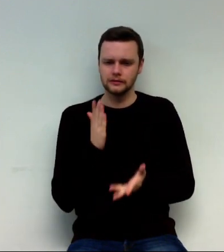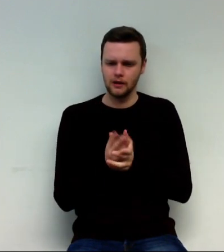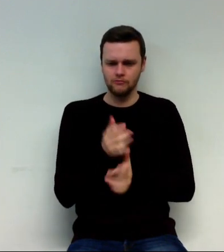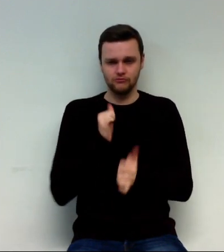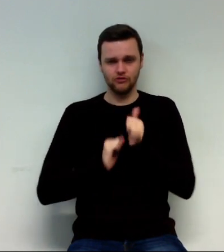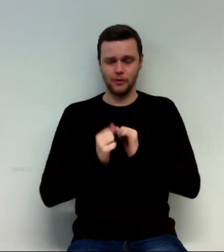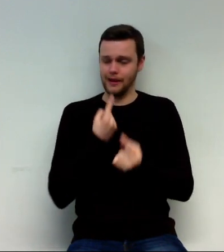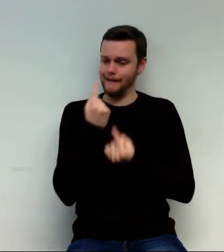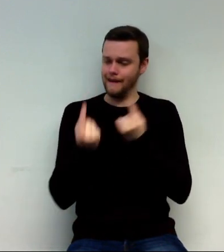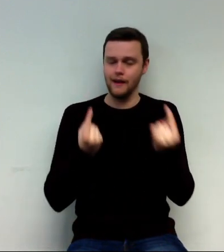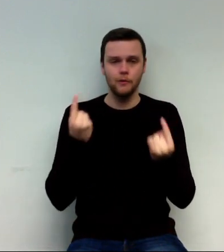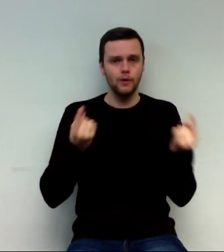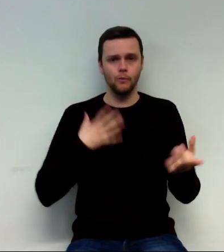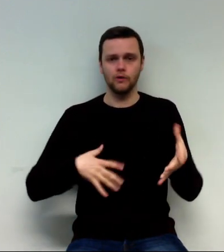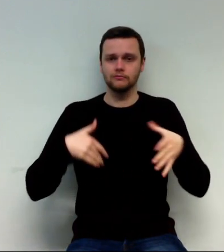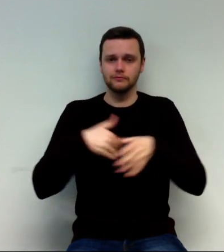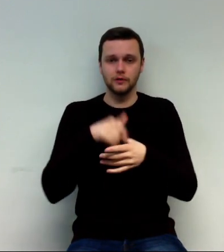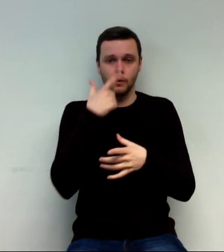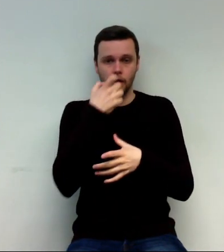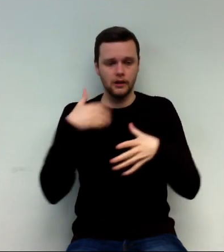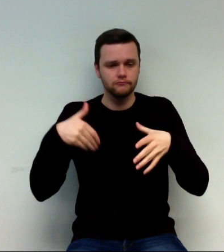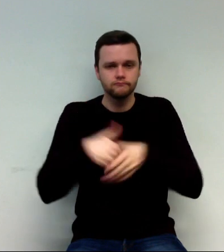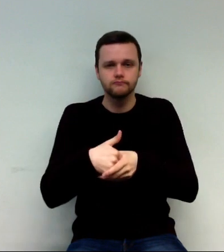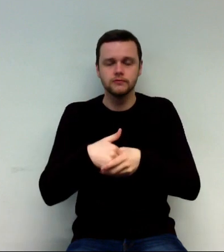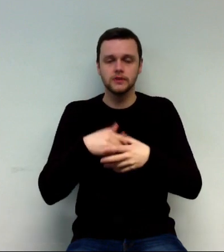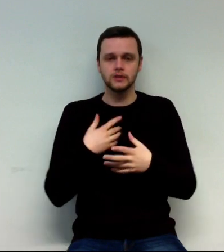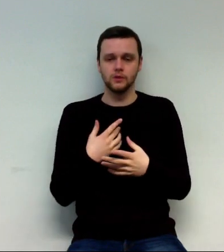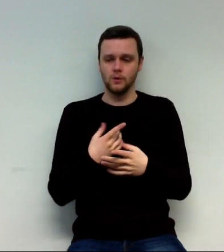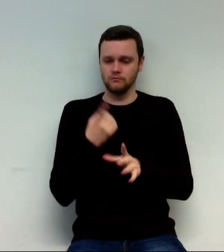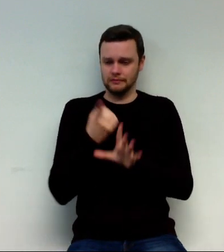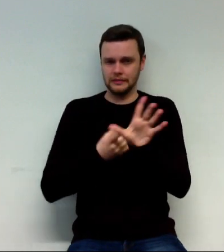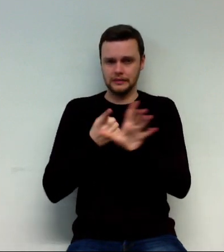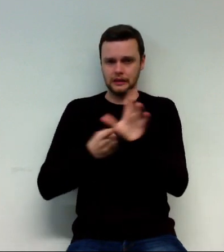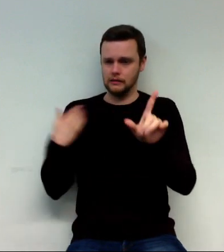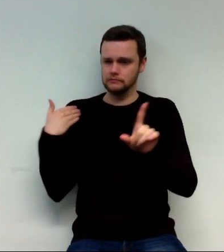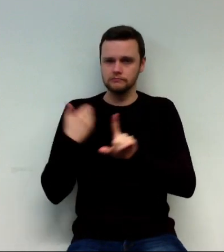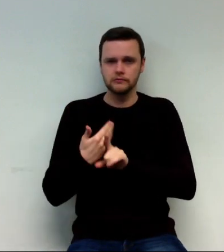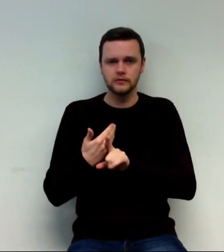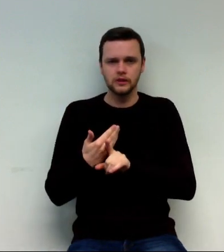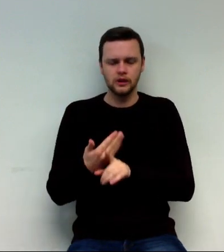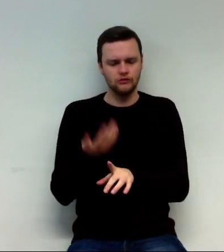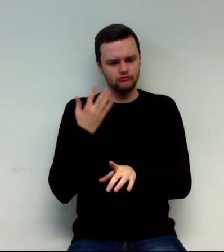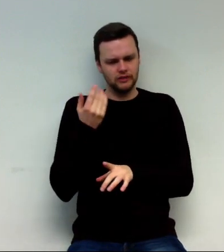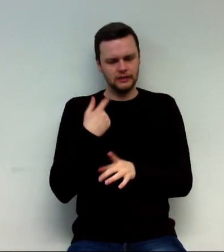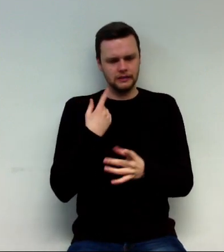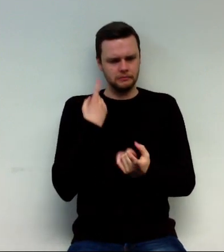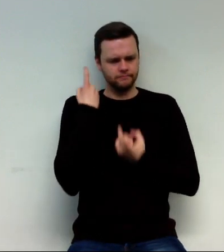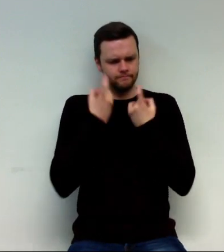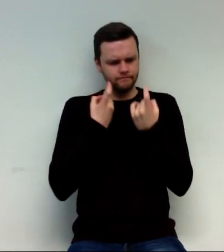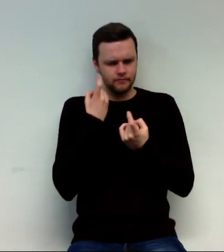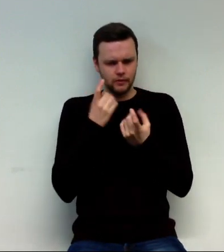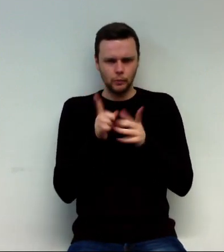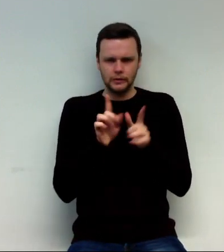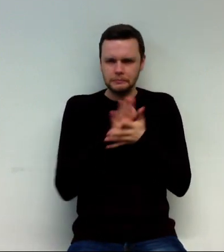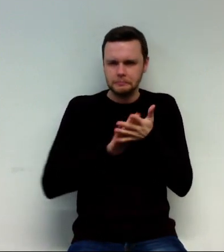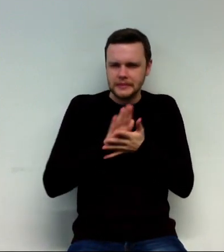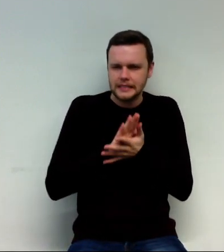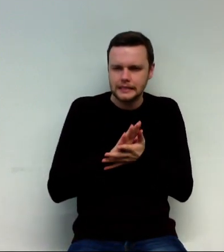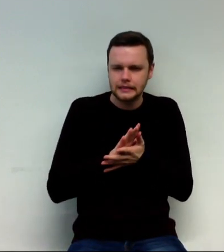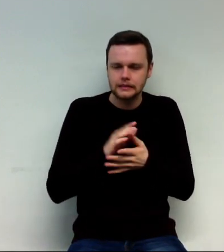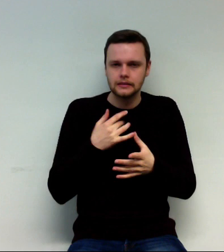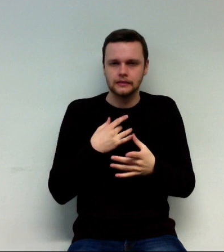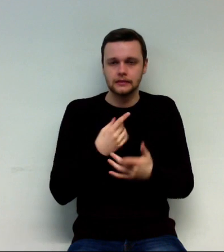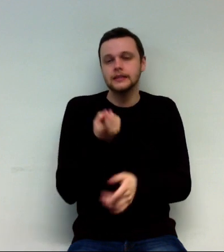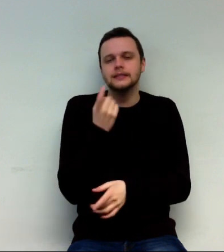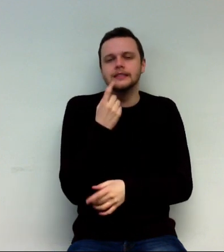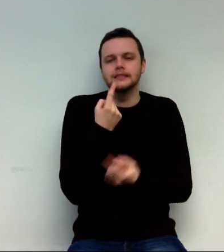anyone who wants to take part can take part. And in the last few years, the organisation's really started to think about what does that mean. It's very easy